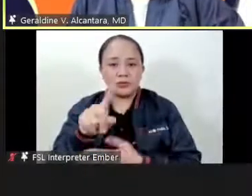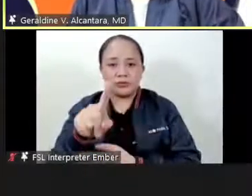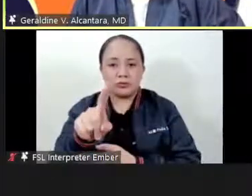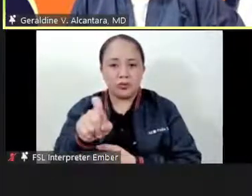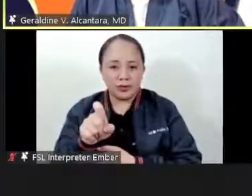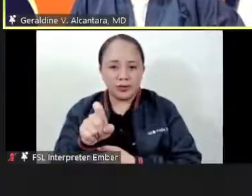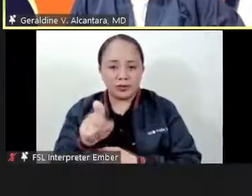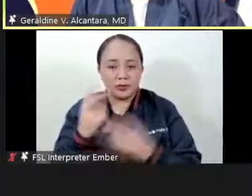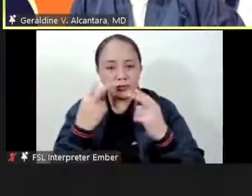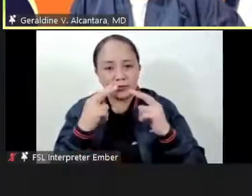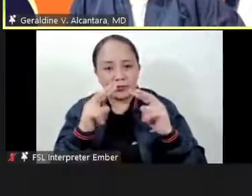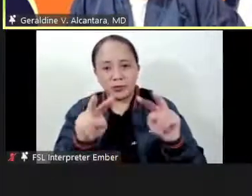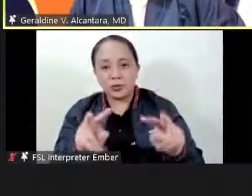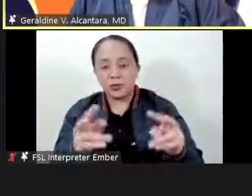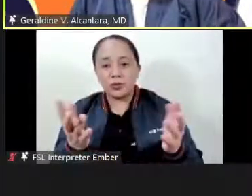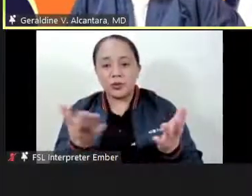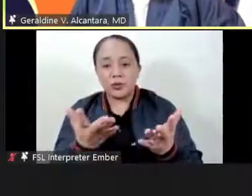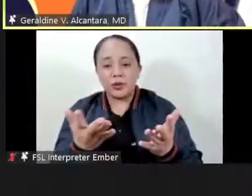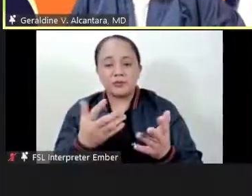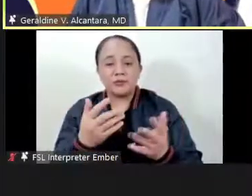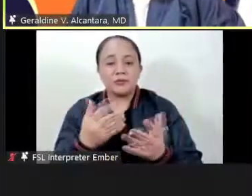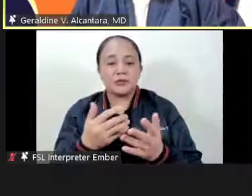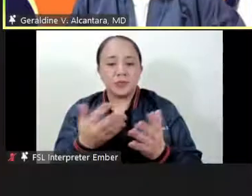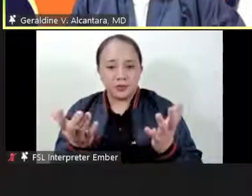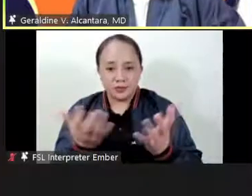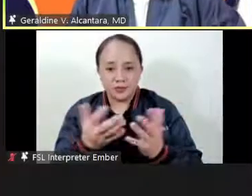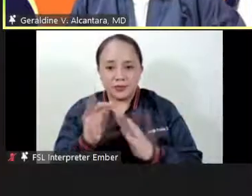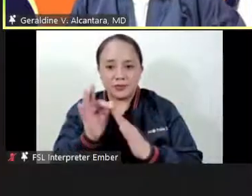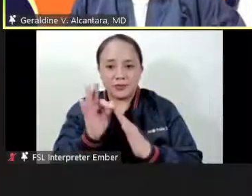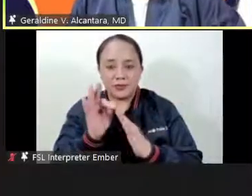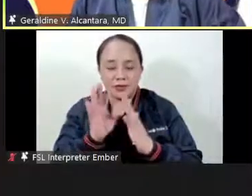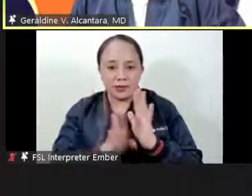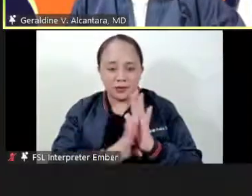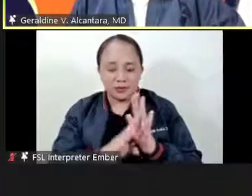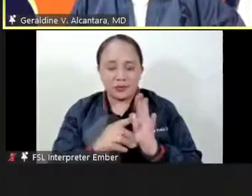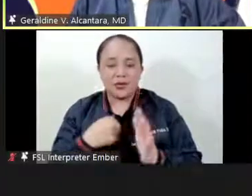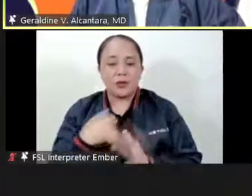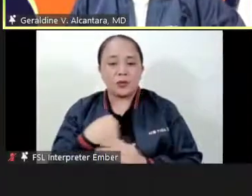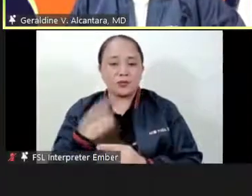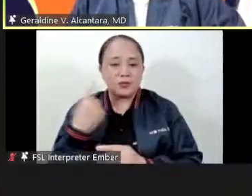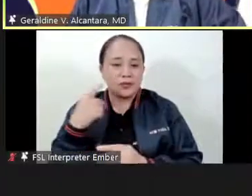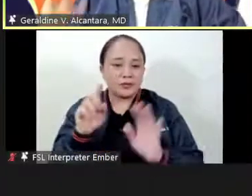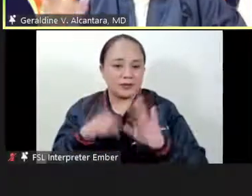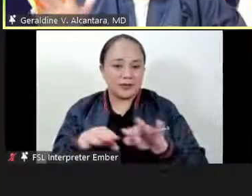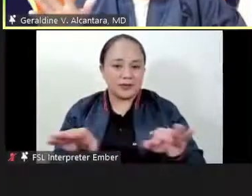2,100 viewers of Ako Para sa Bata Facebook page.